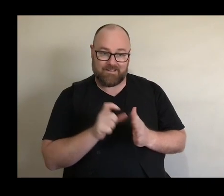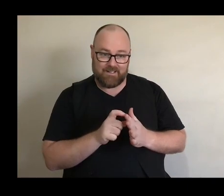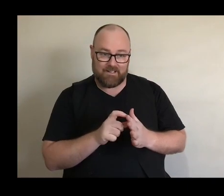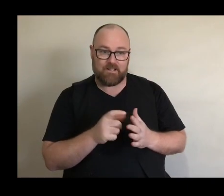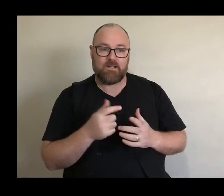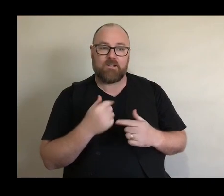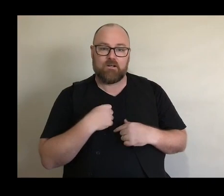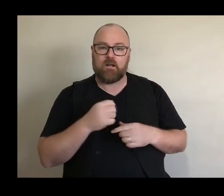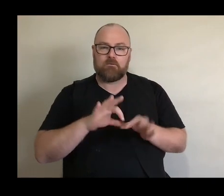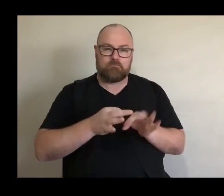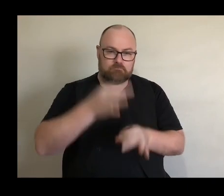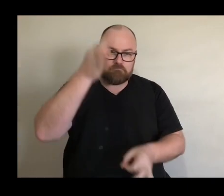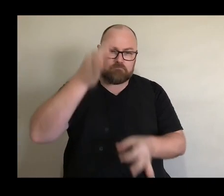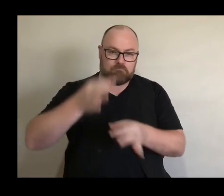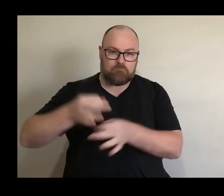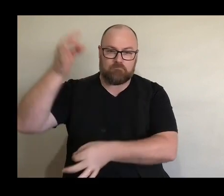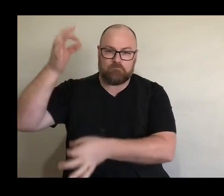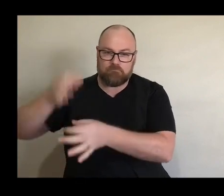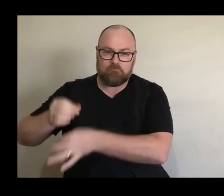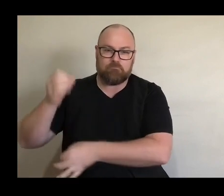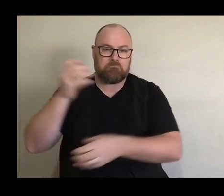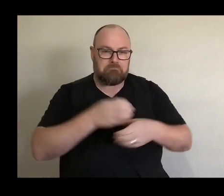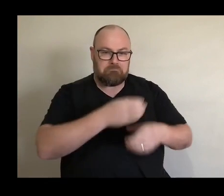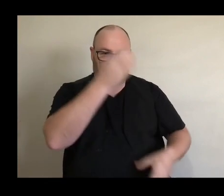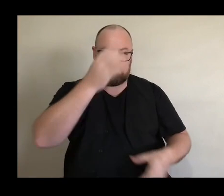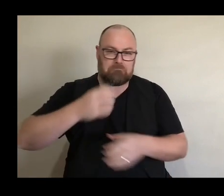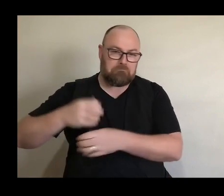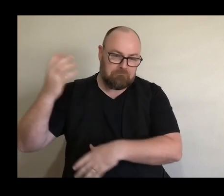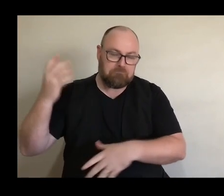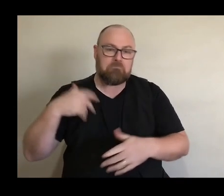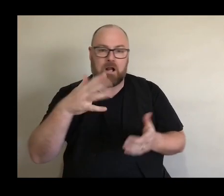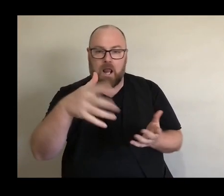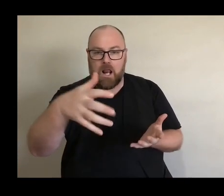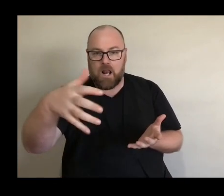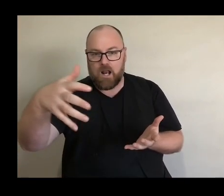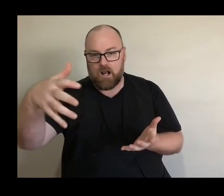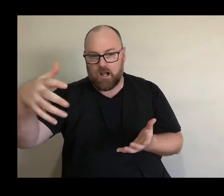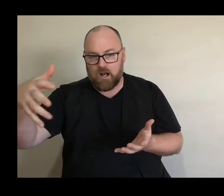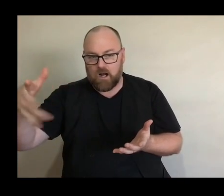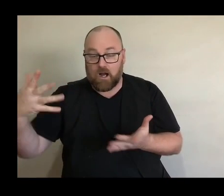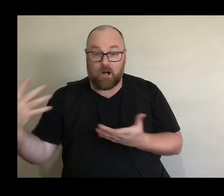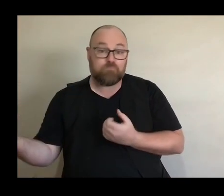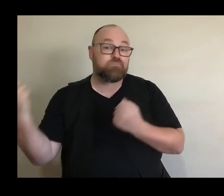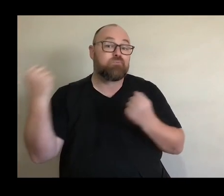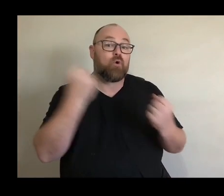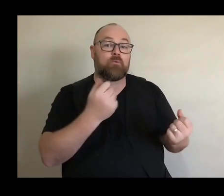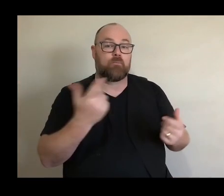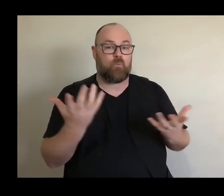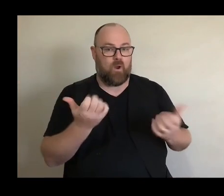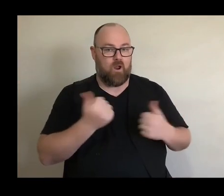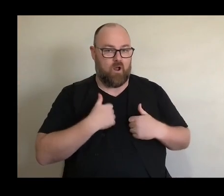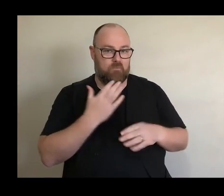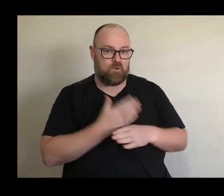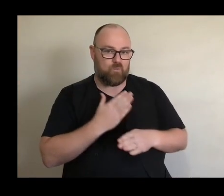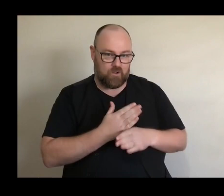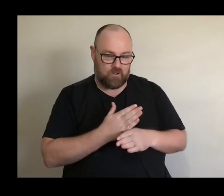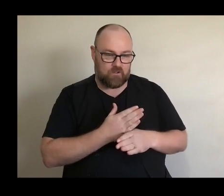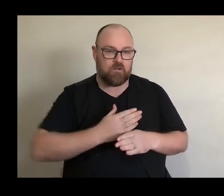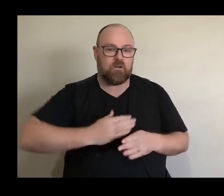many long tree trunks from all around Yuin country, and we brought them back to the site that I was working at on Ngunnawal